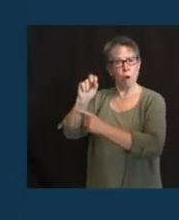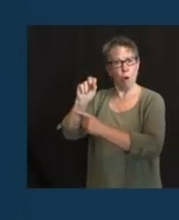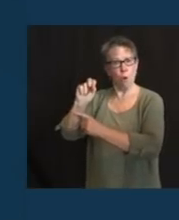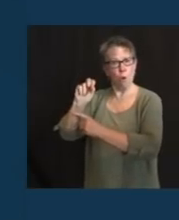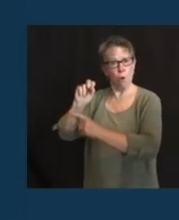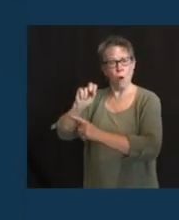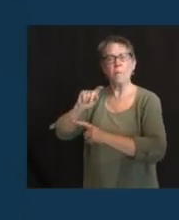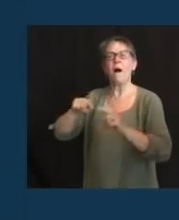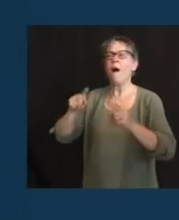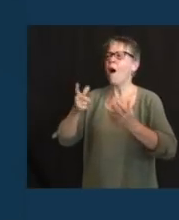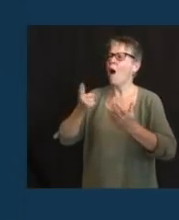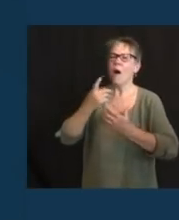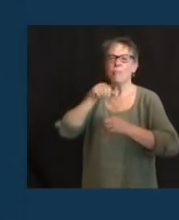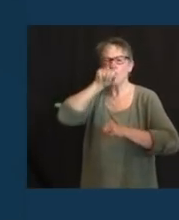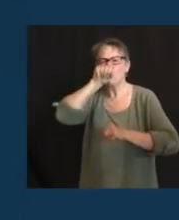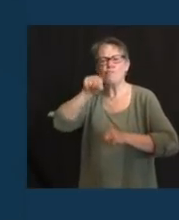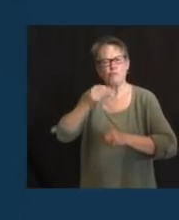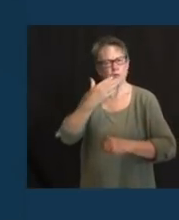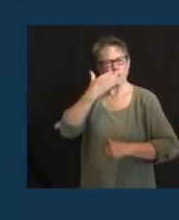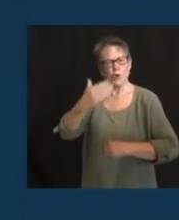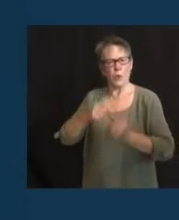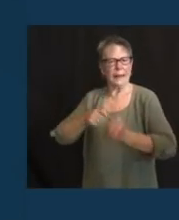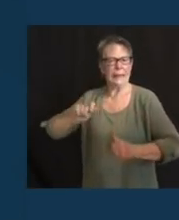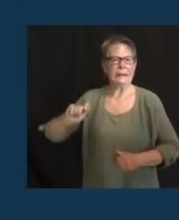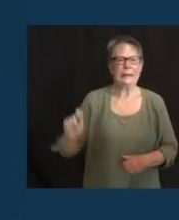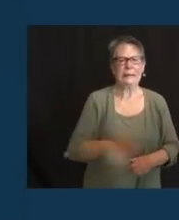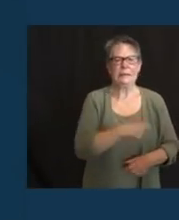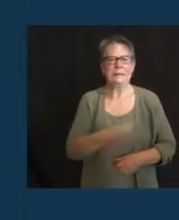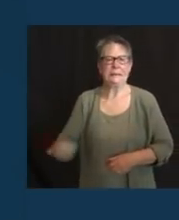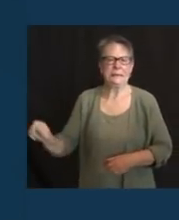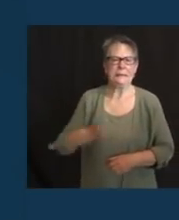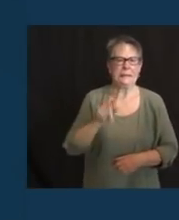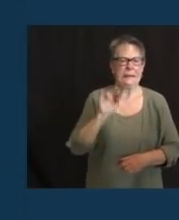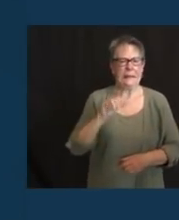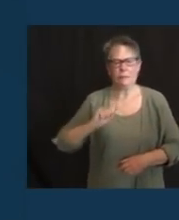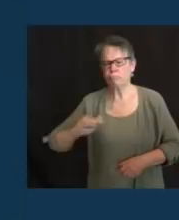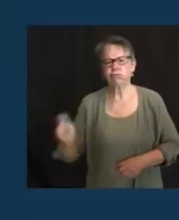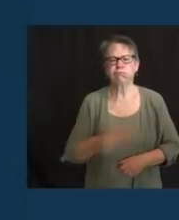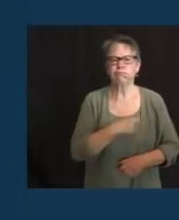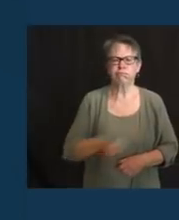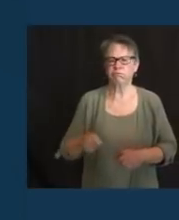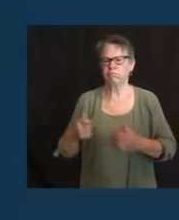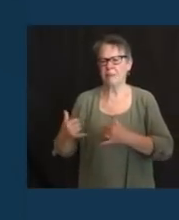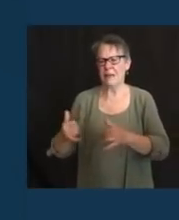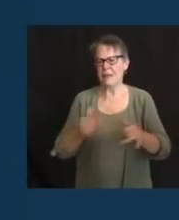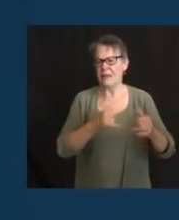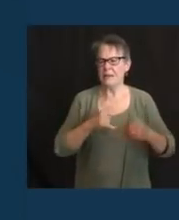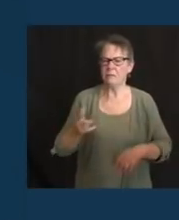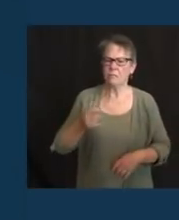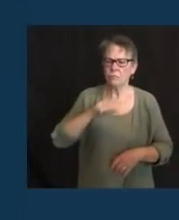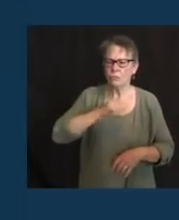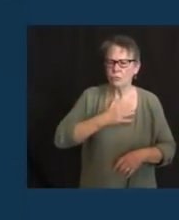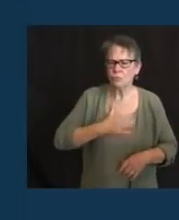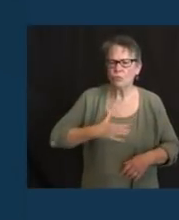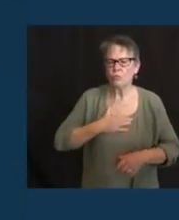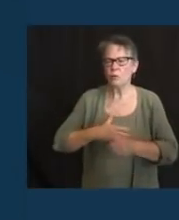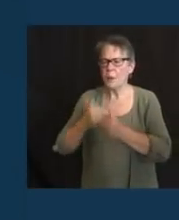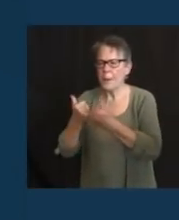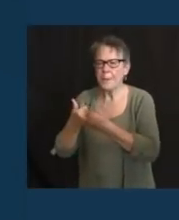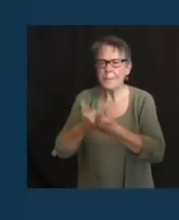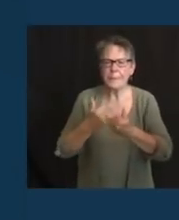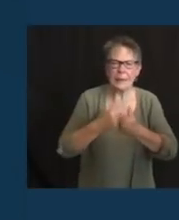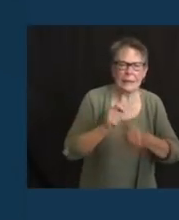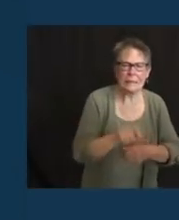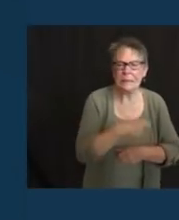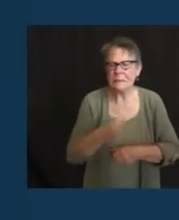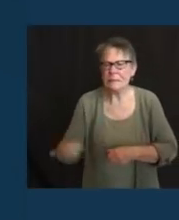Sid trained as a pharmacist and owned a successful pharmacy in Union. And after he retired from the healthcare business, he became a very successful